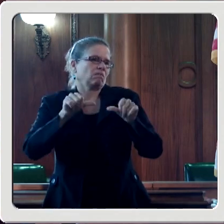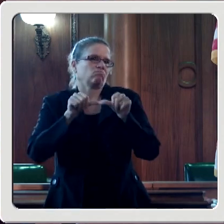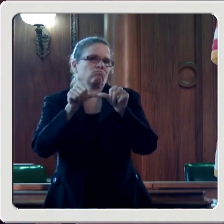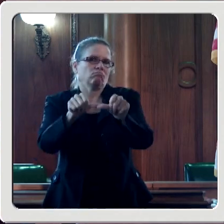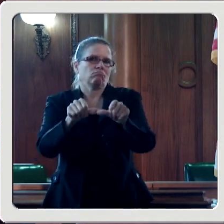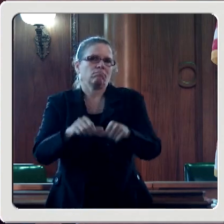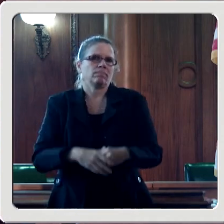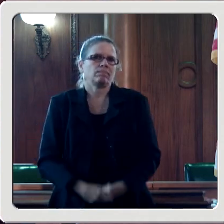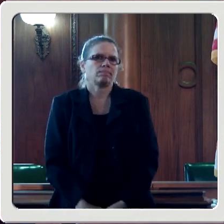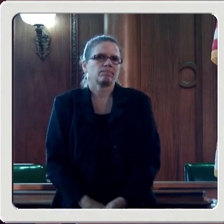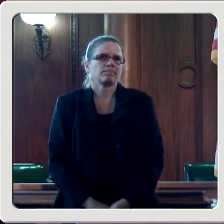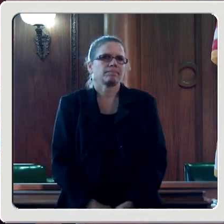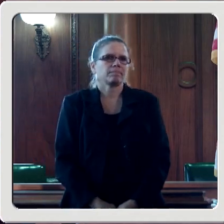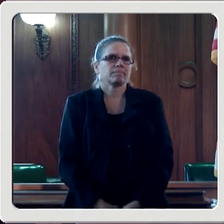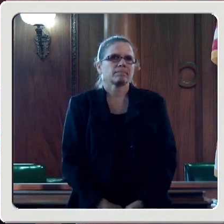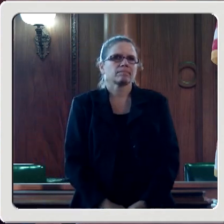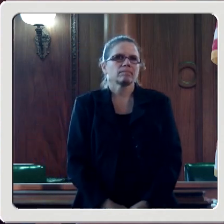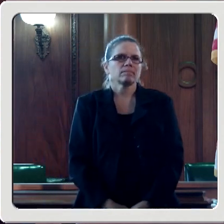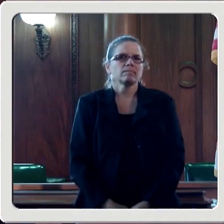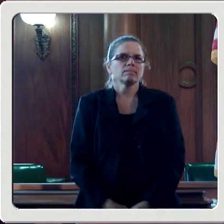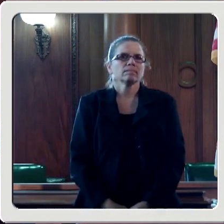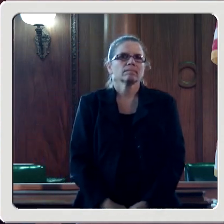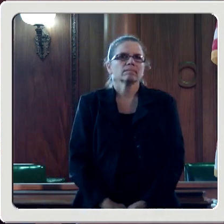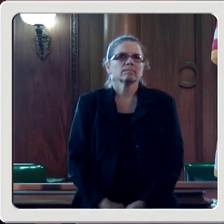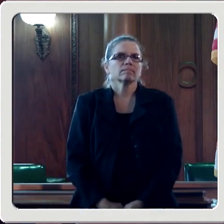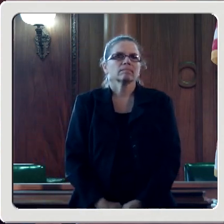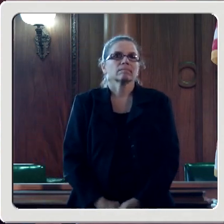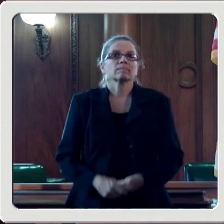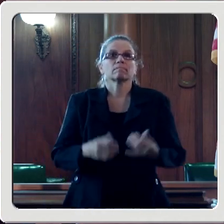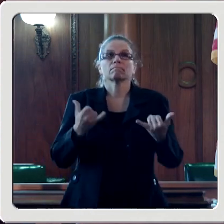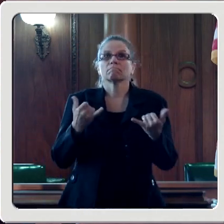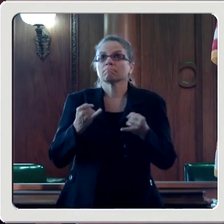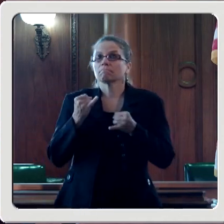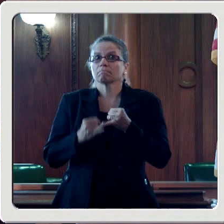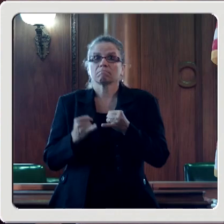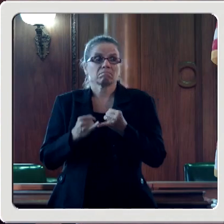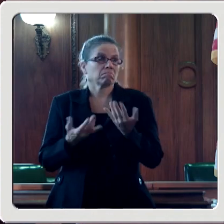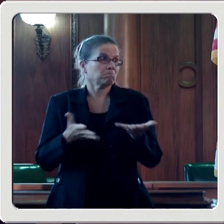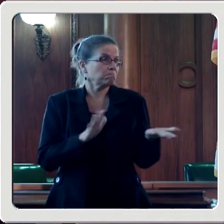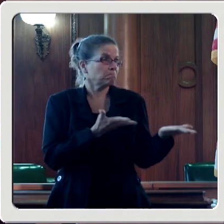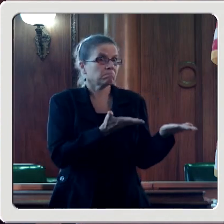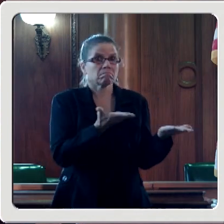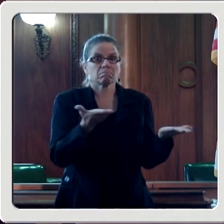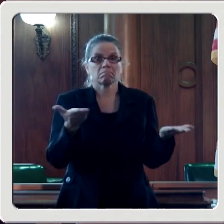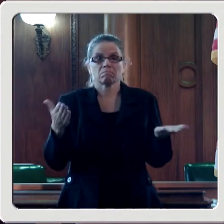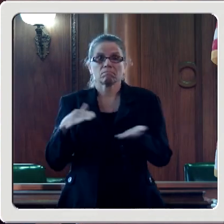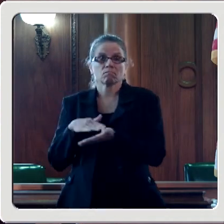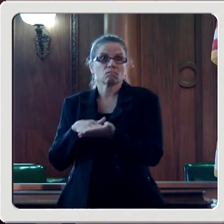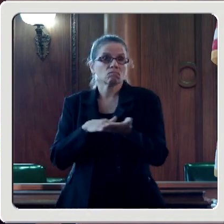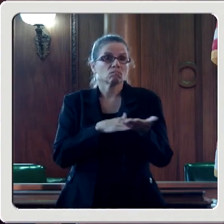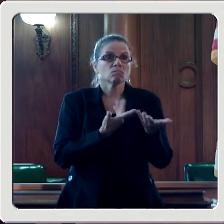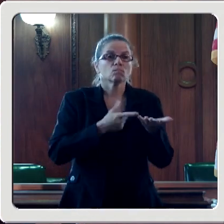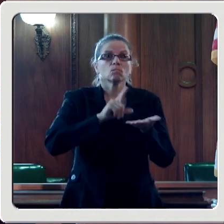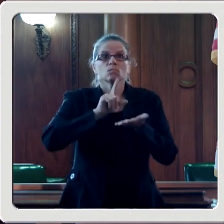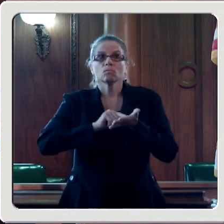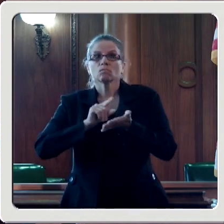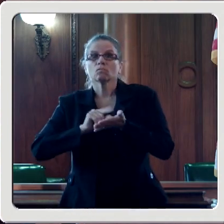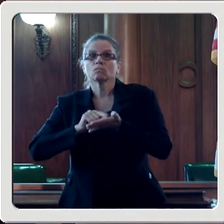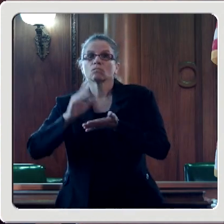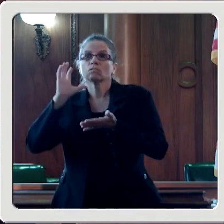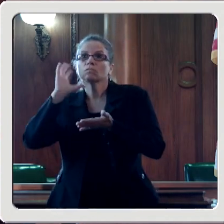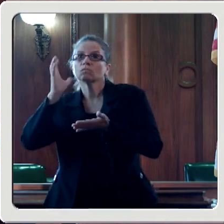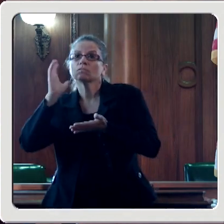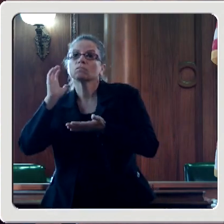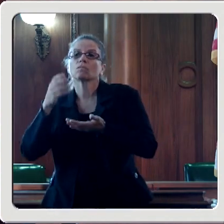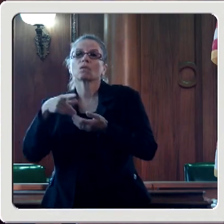the law department. So with that, I will now open it up to the media for questions and or